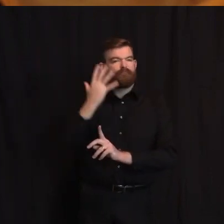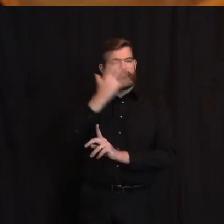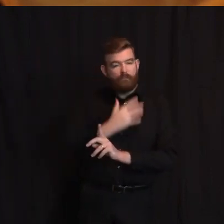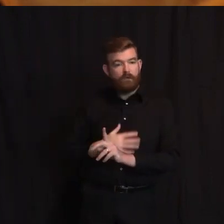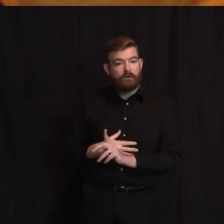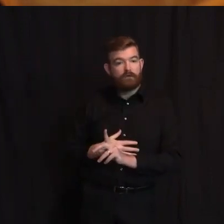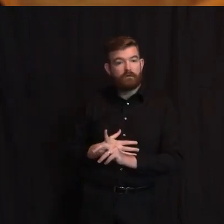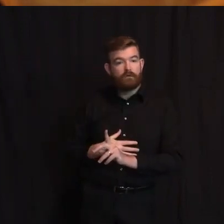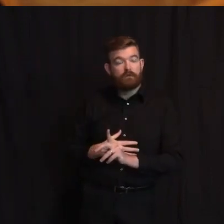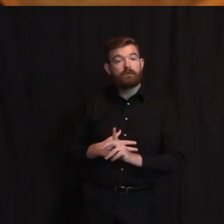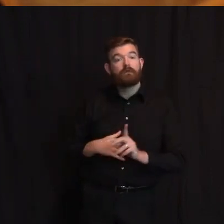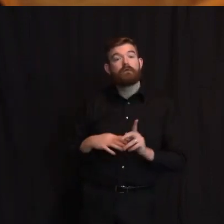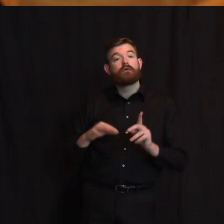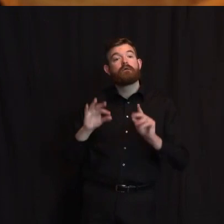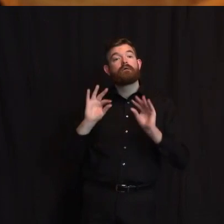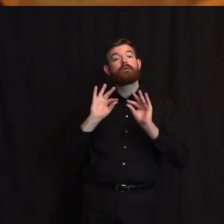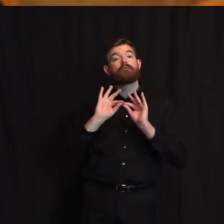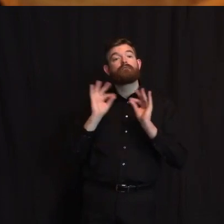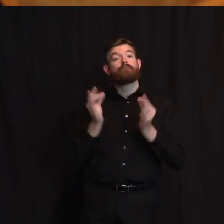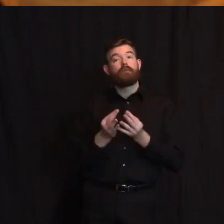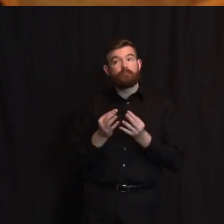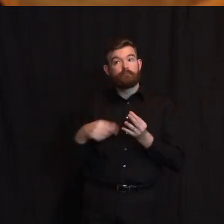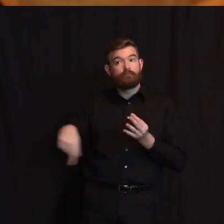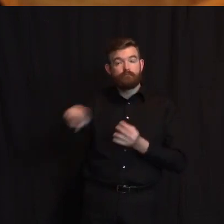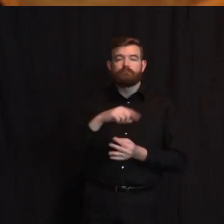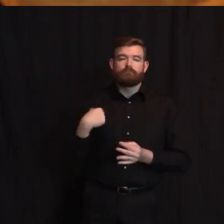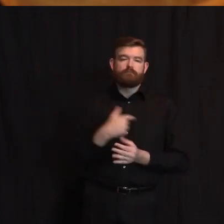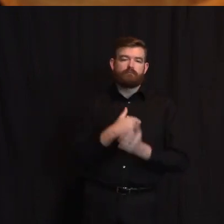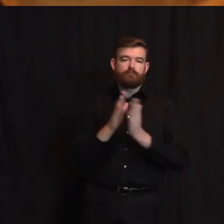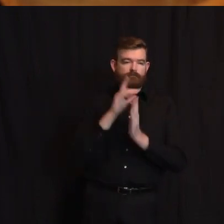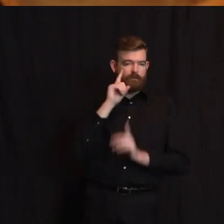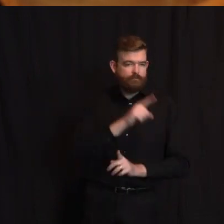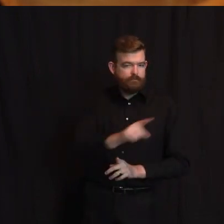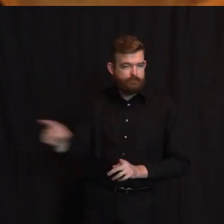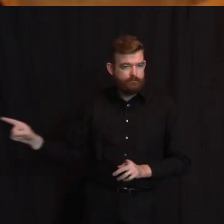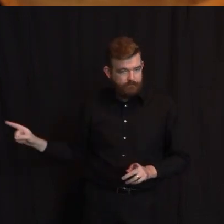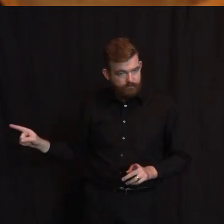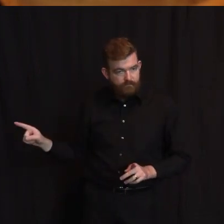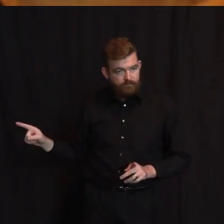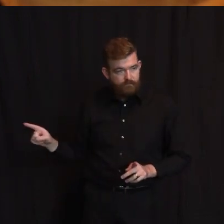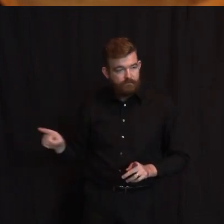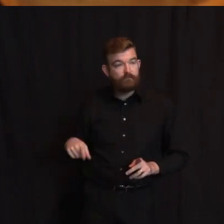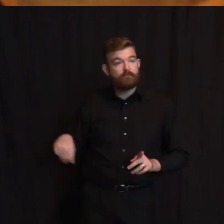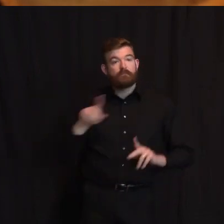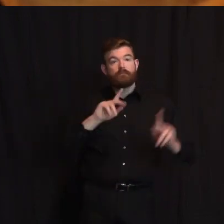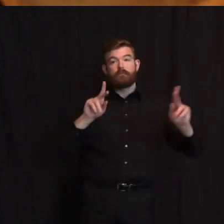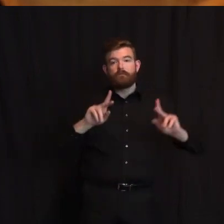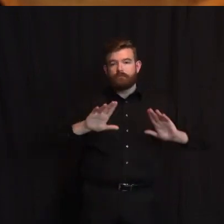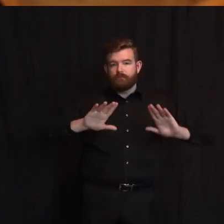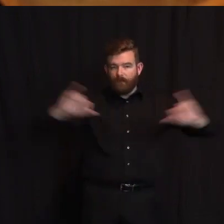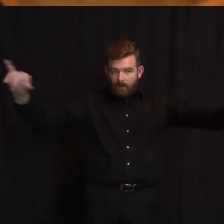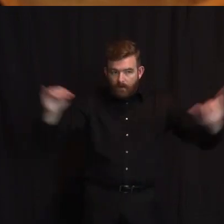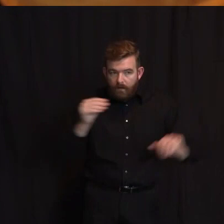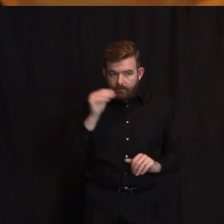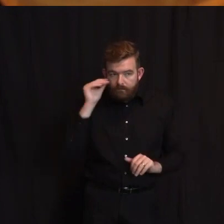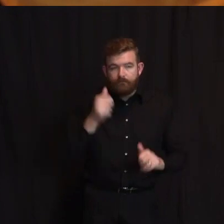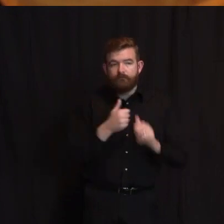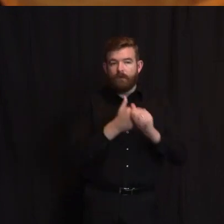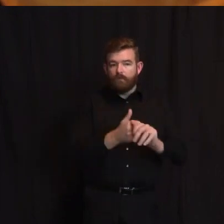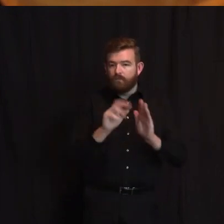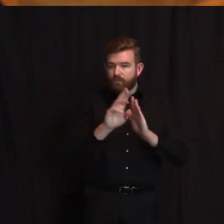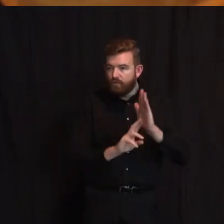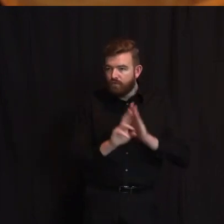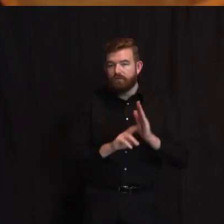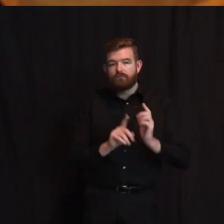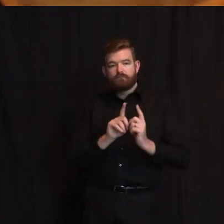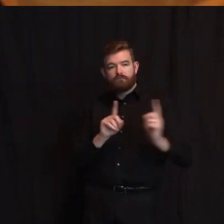and prayers. Thank you again for staying home and following social distancing guidelines. We know this is especially